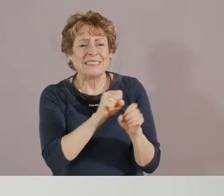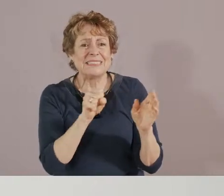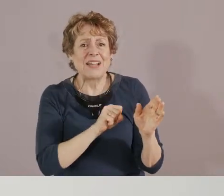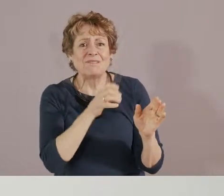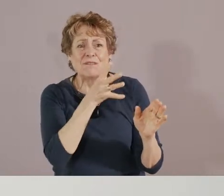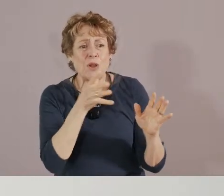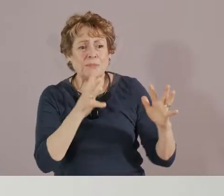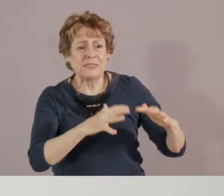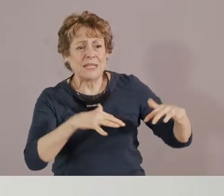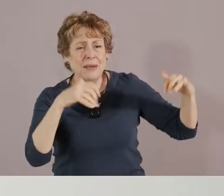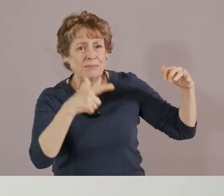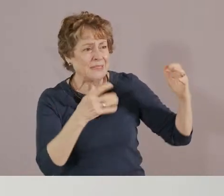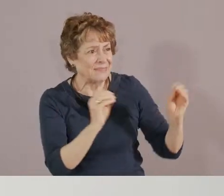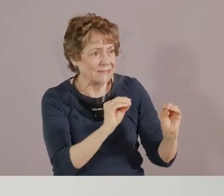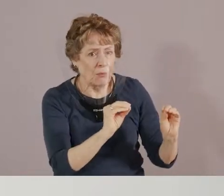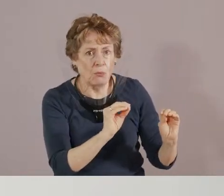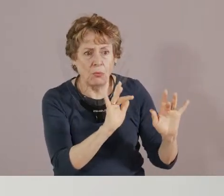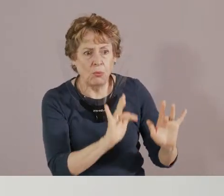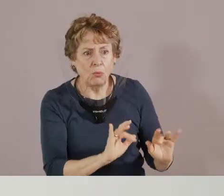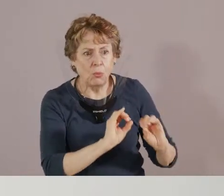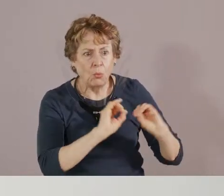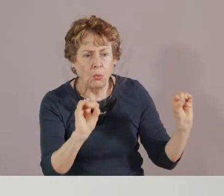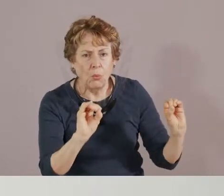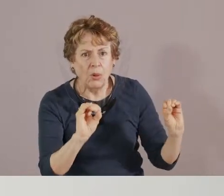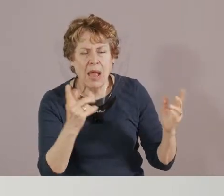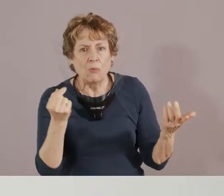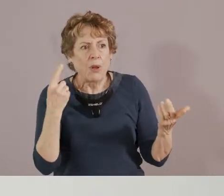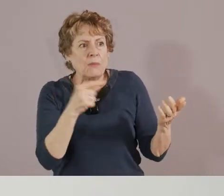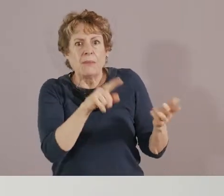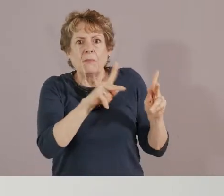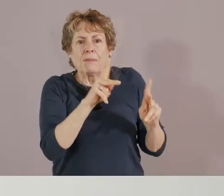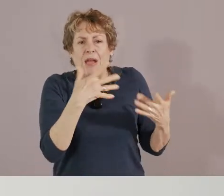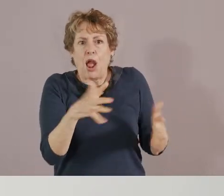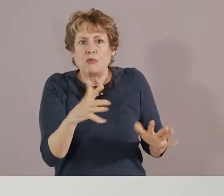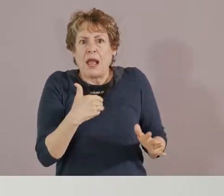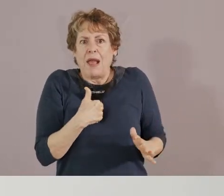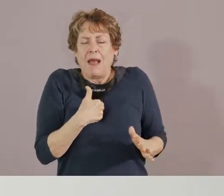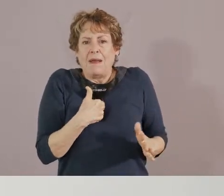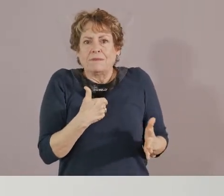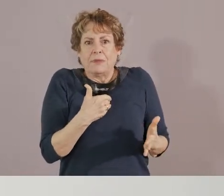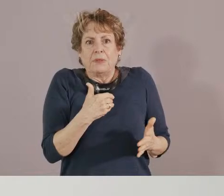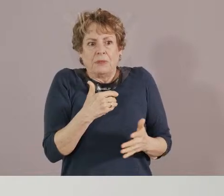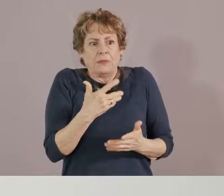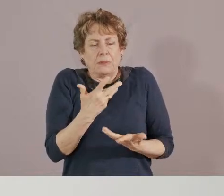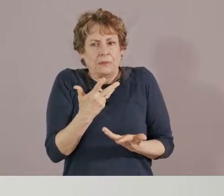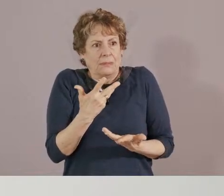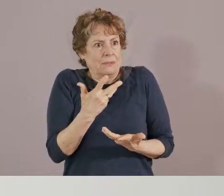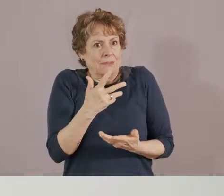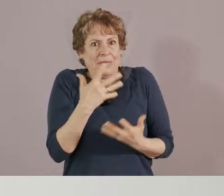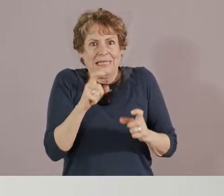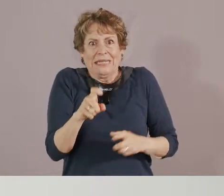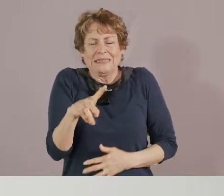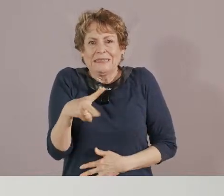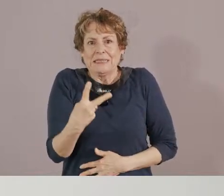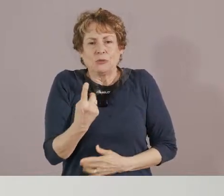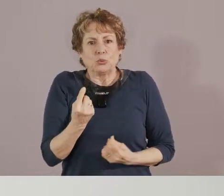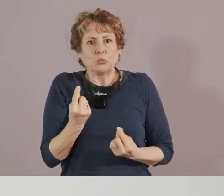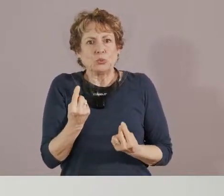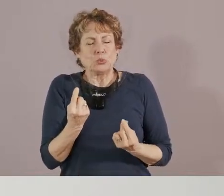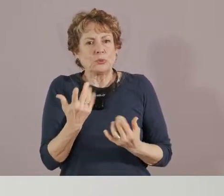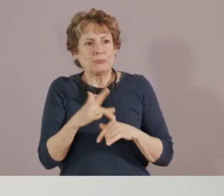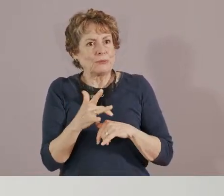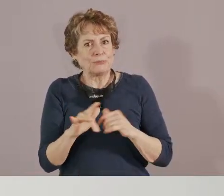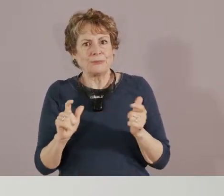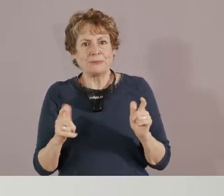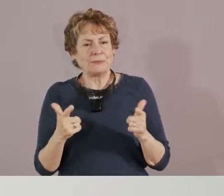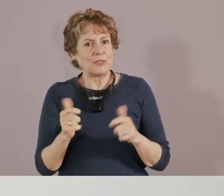to go check, on State Farm when there are no appointments? And then just one last question and then I'm done. Yeah, absolutely. So that's a